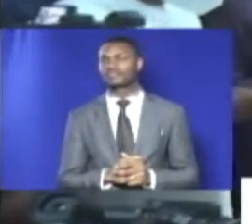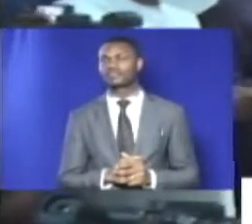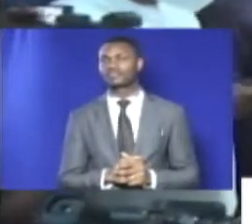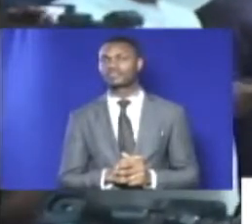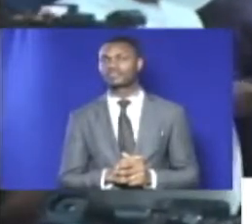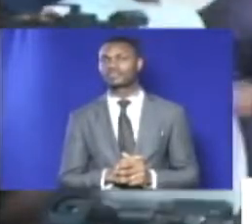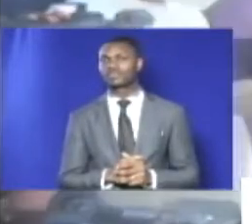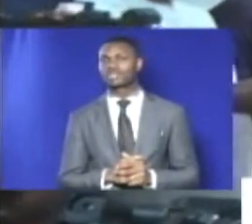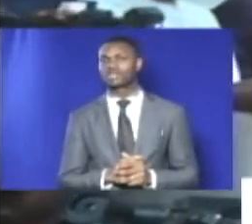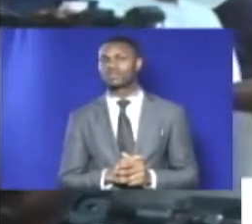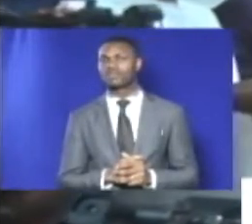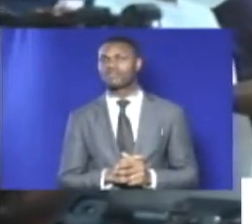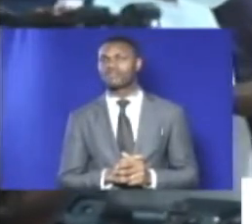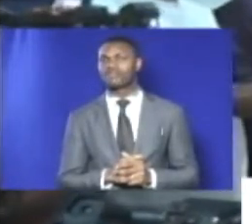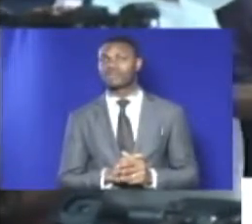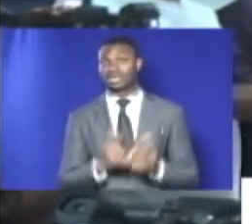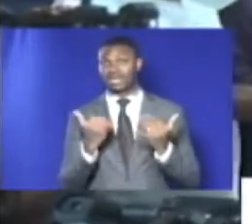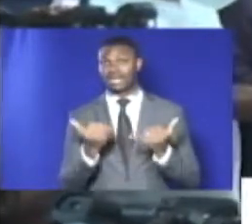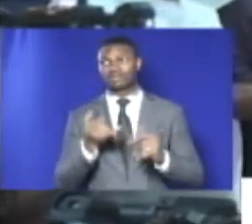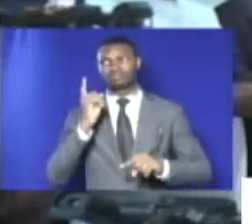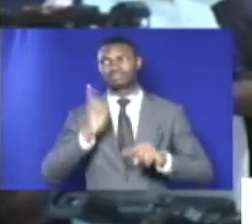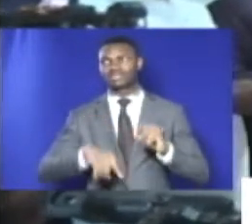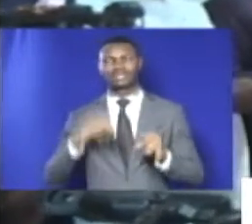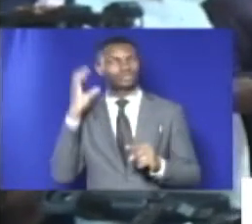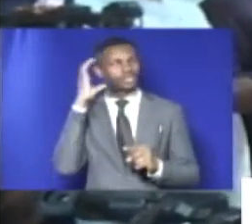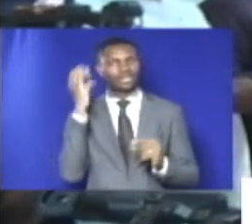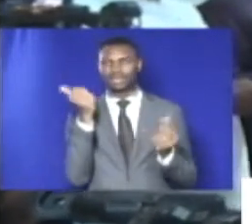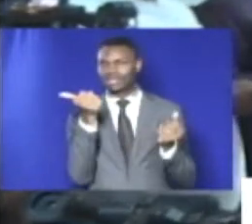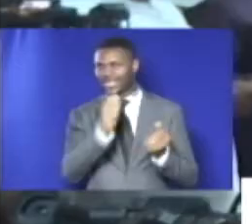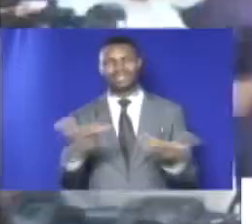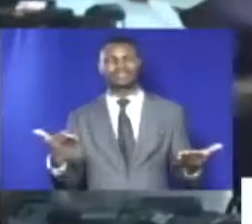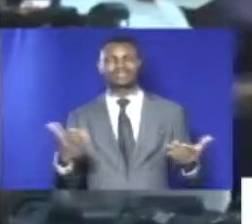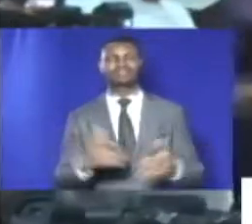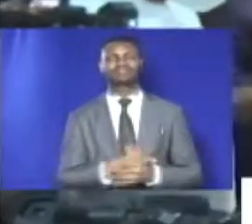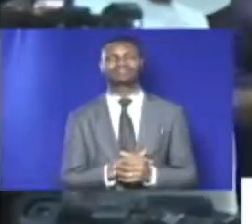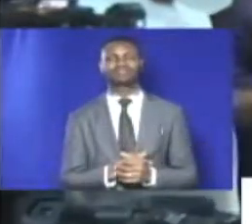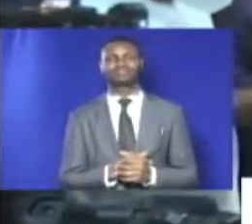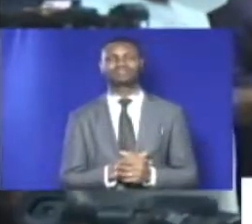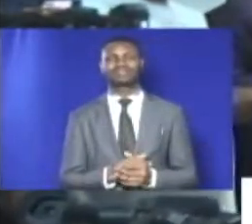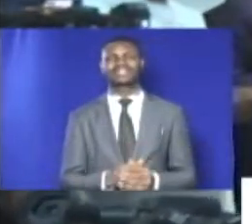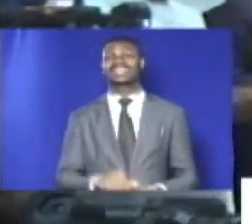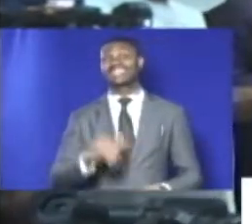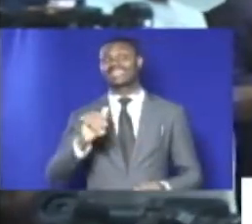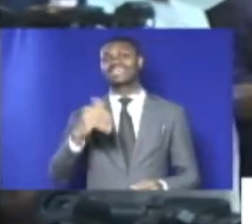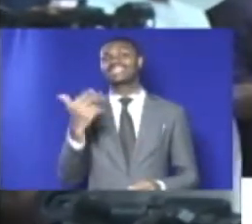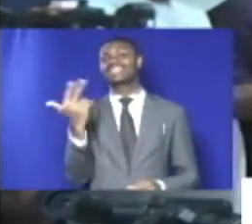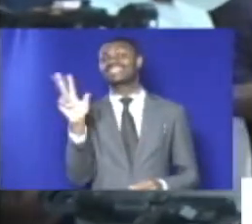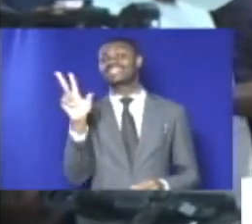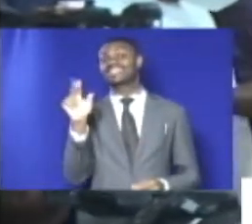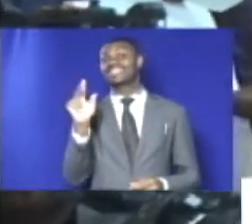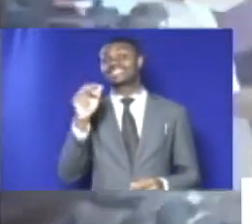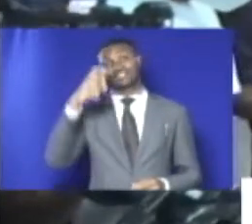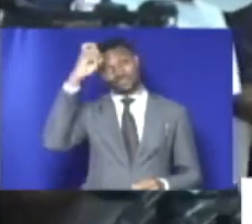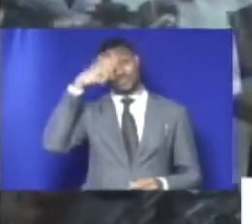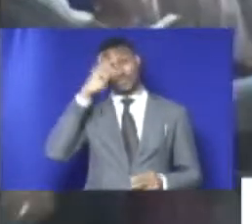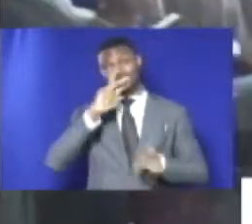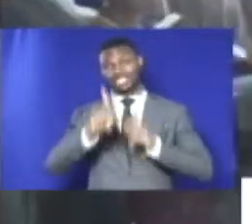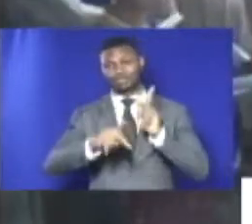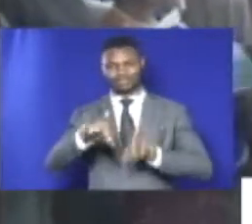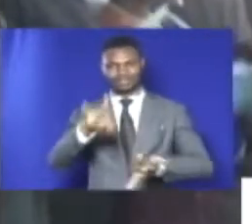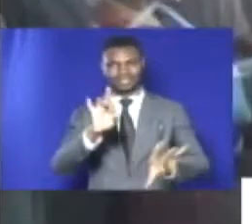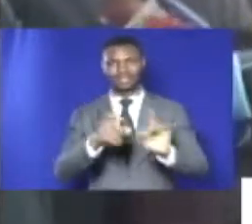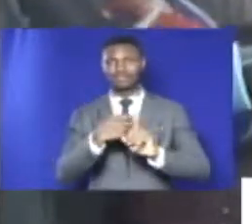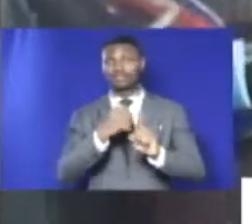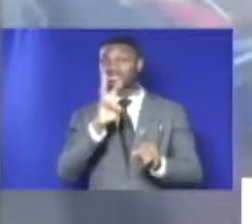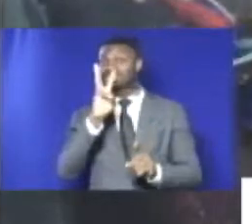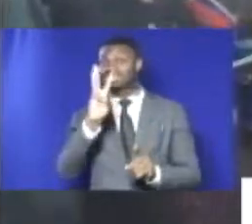true allegiance to the All Progressives Congress. The 13 wise men chosen across the 6 geopolitical